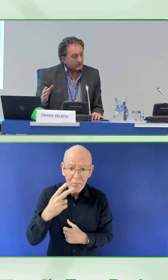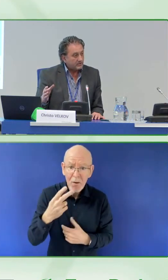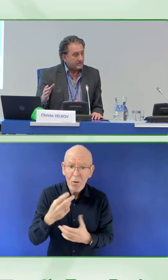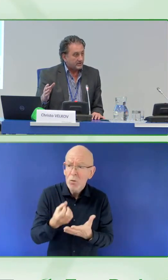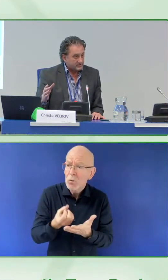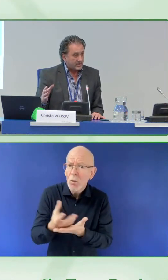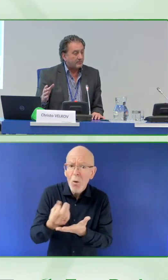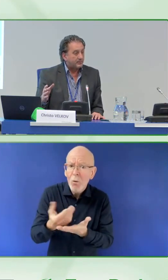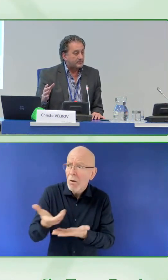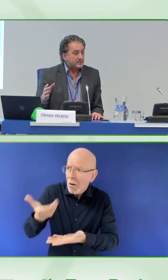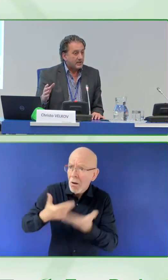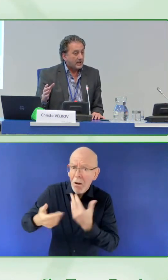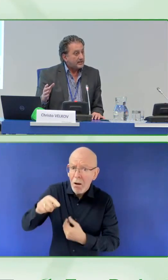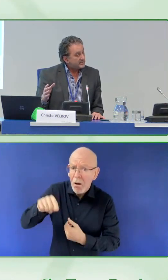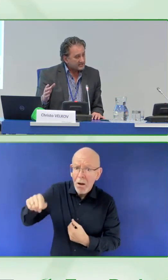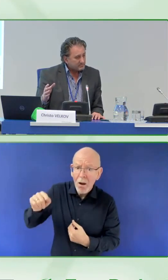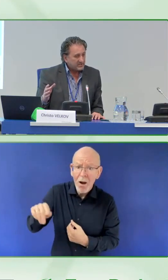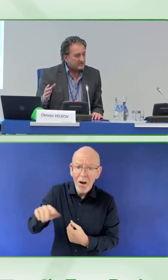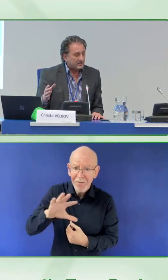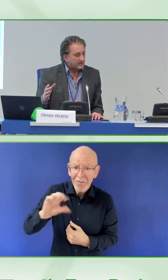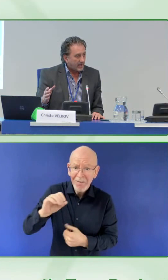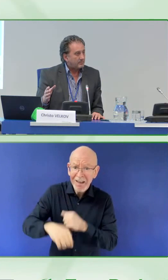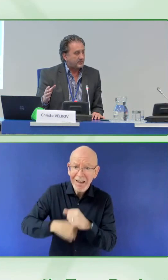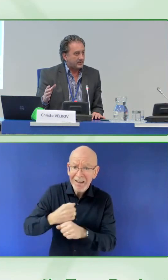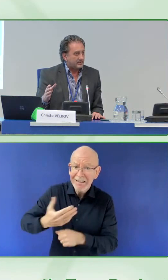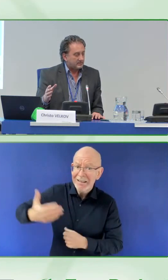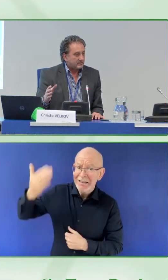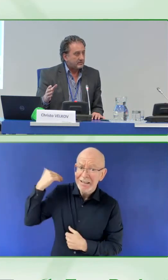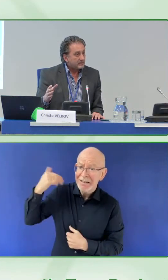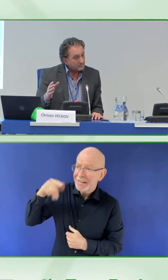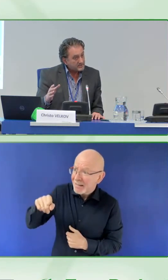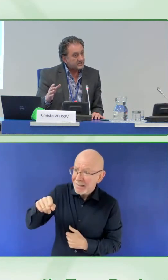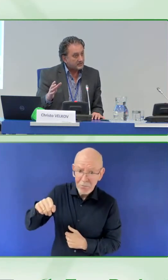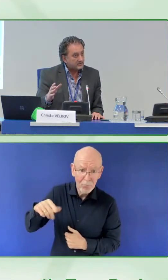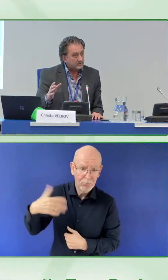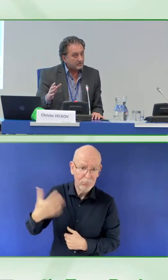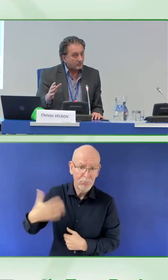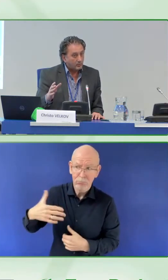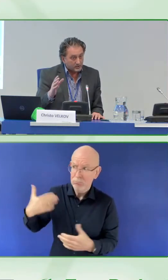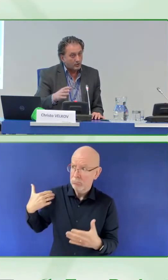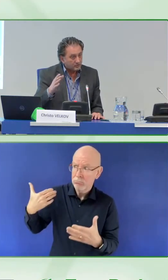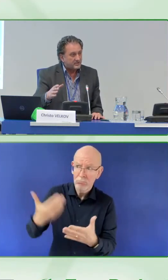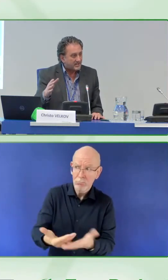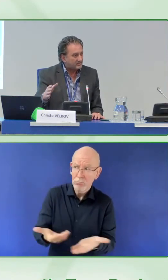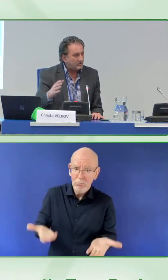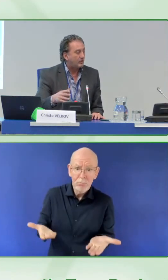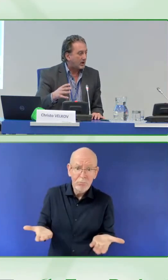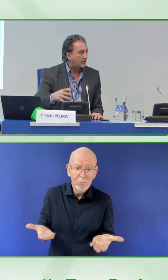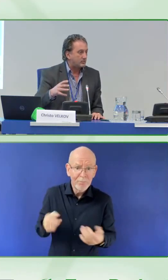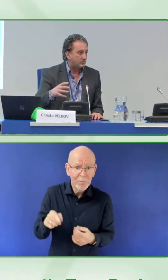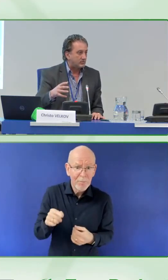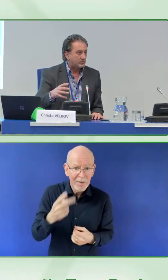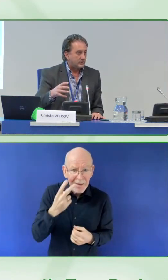if we're not giving examples, it doesn't mean that they're happening. It means that, you know, we don't yet know how